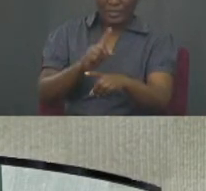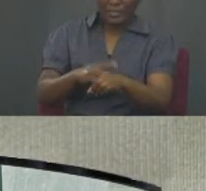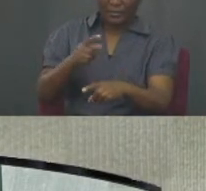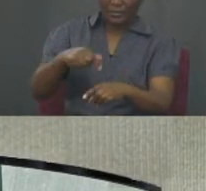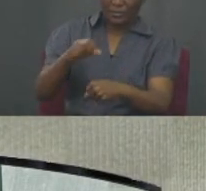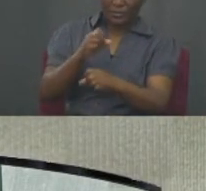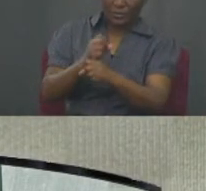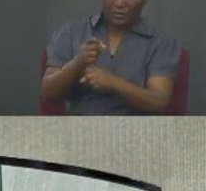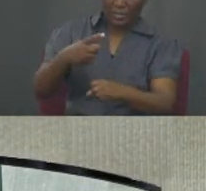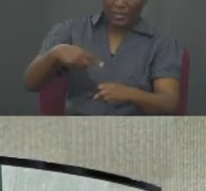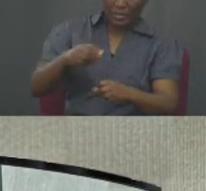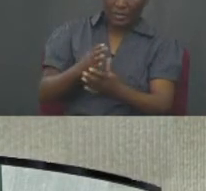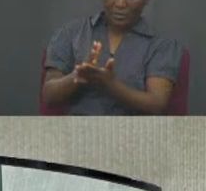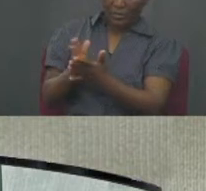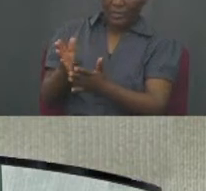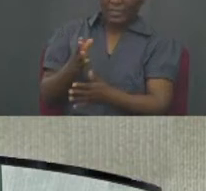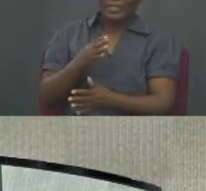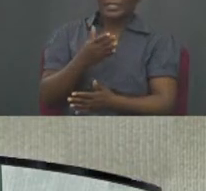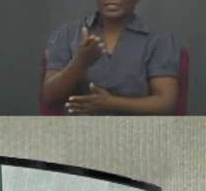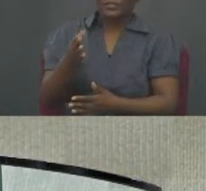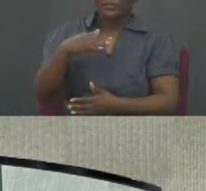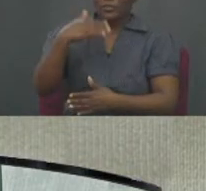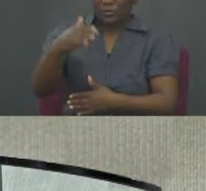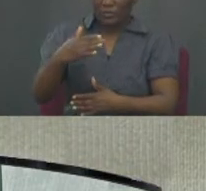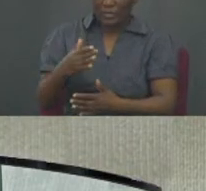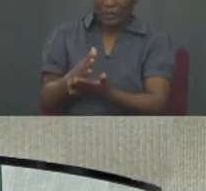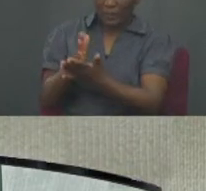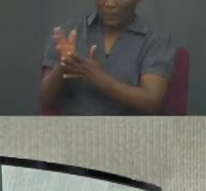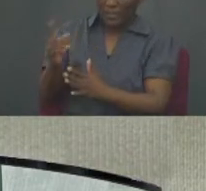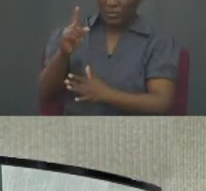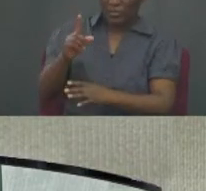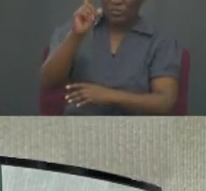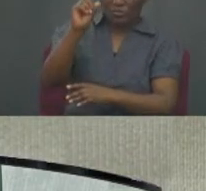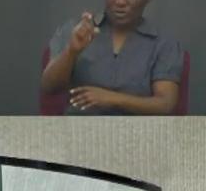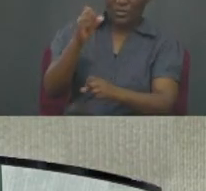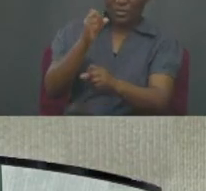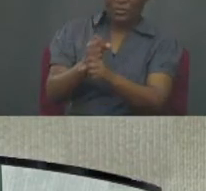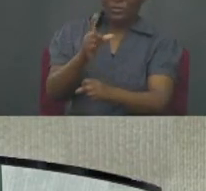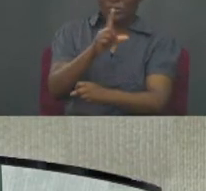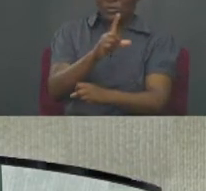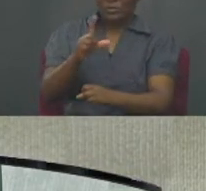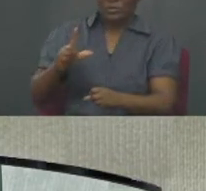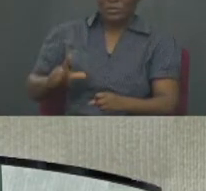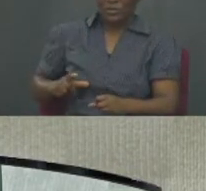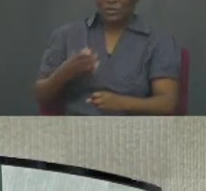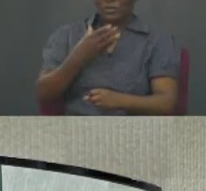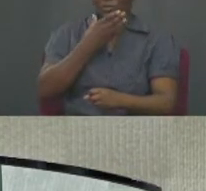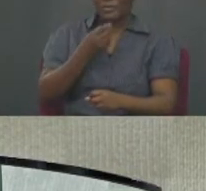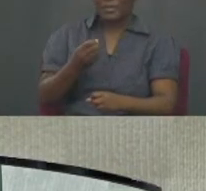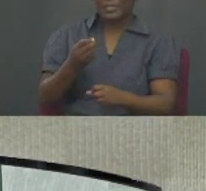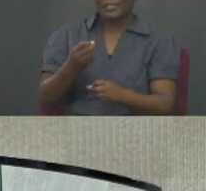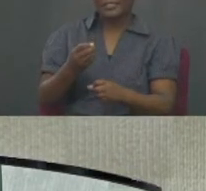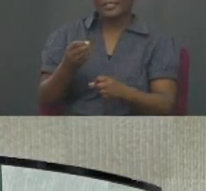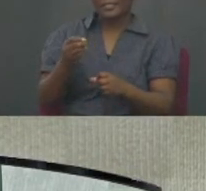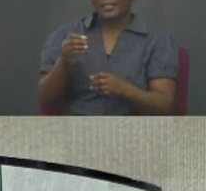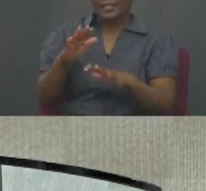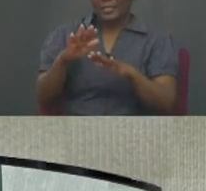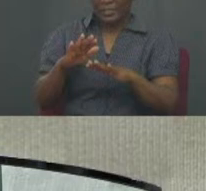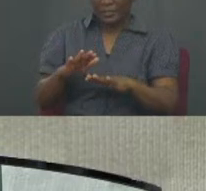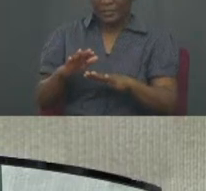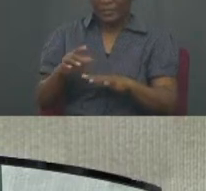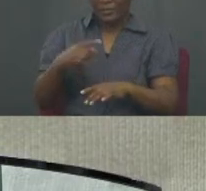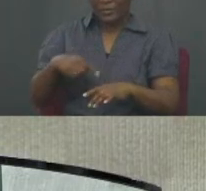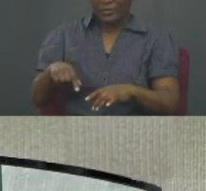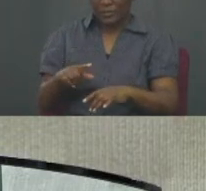do. God and men, unlimited. How I pray this evening. We are facing different kinds